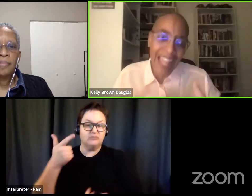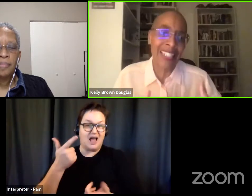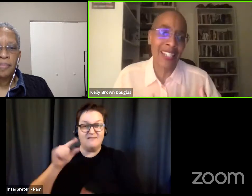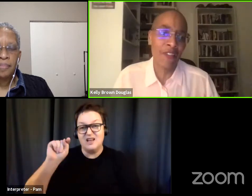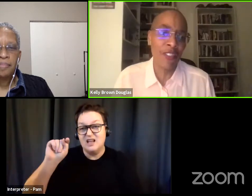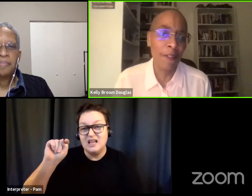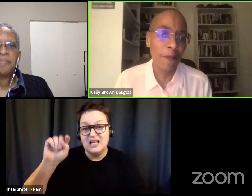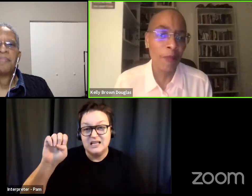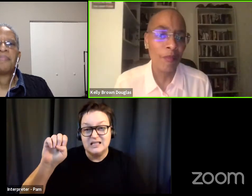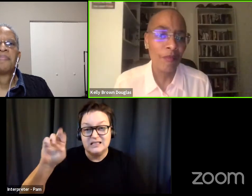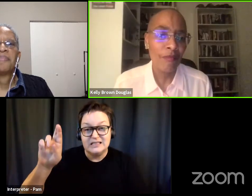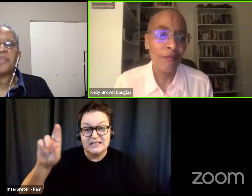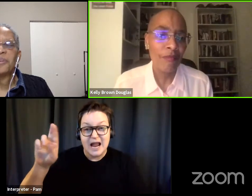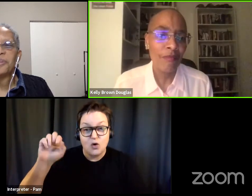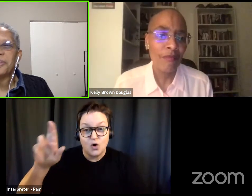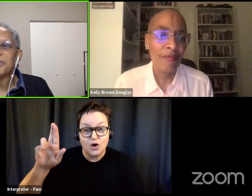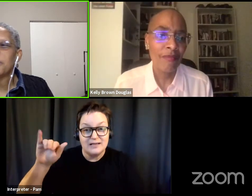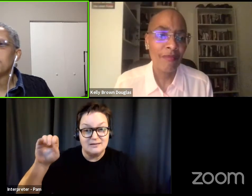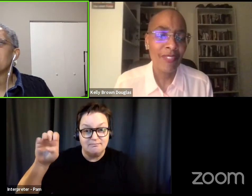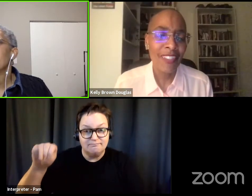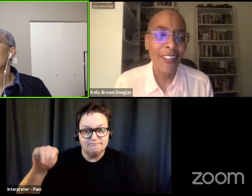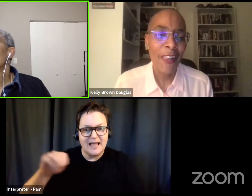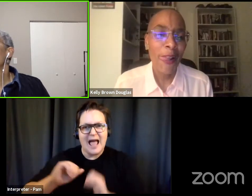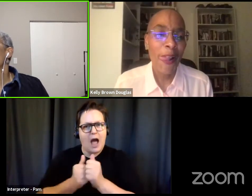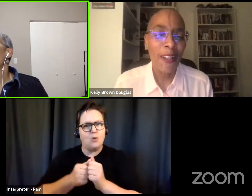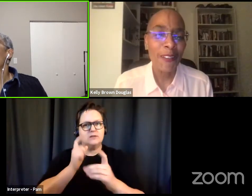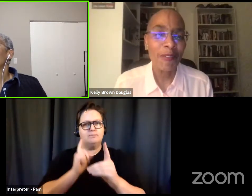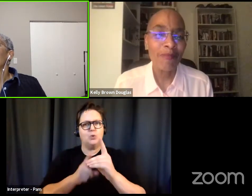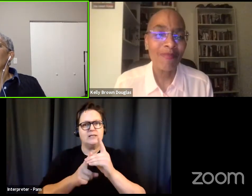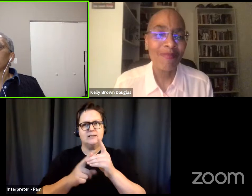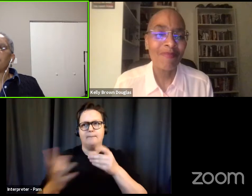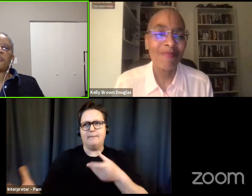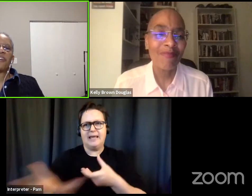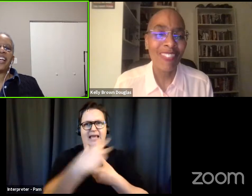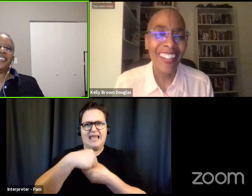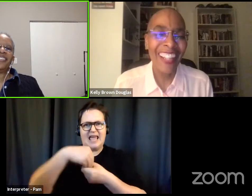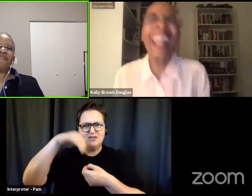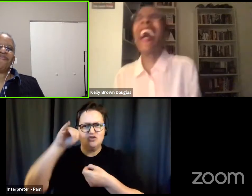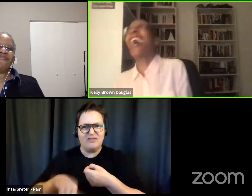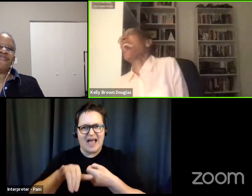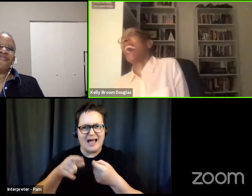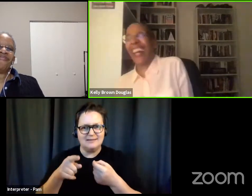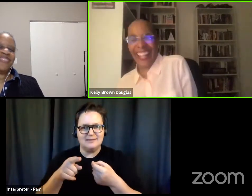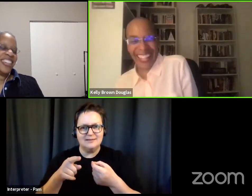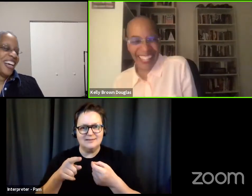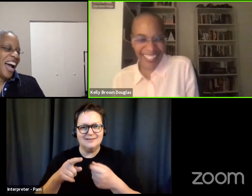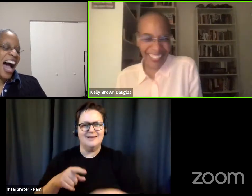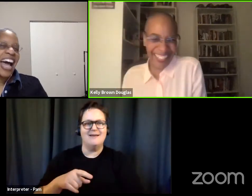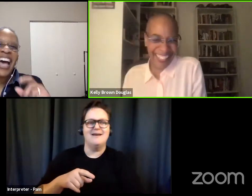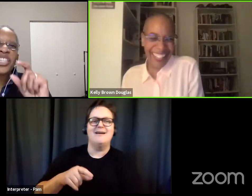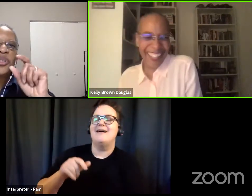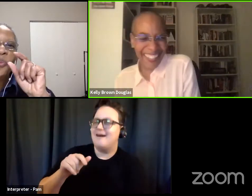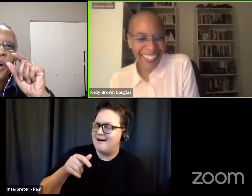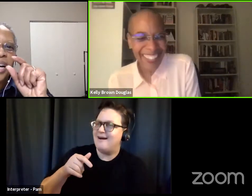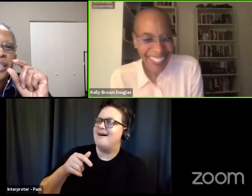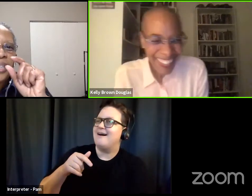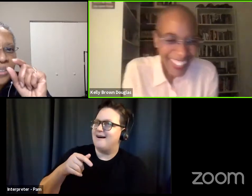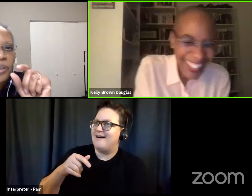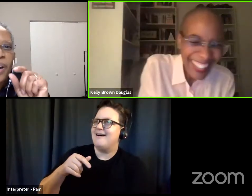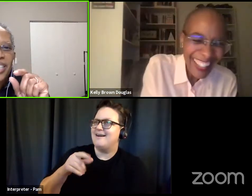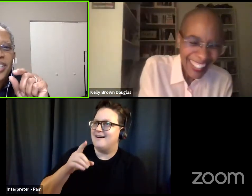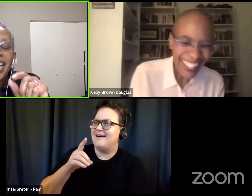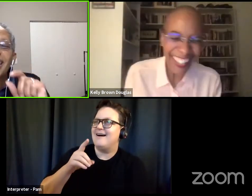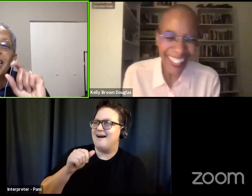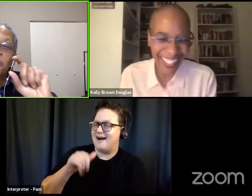engage that suffering? Mm-hmm. Oh, so I see how you operate. I ask you one